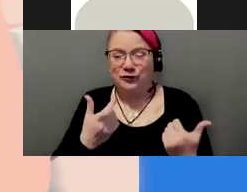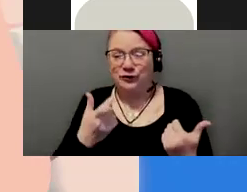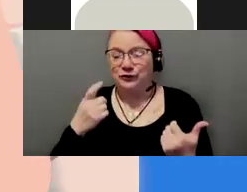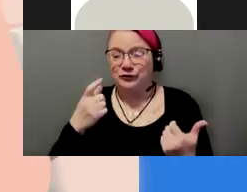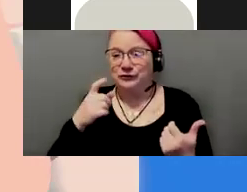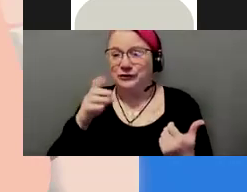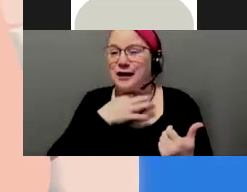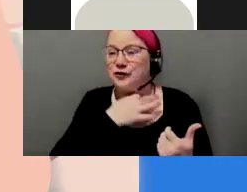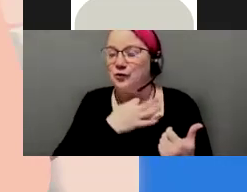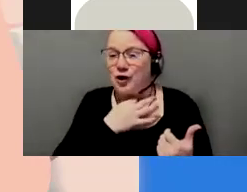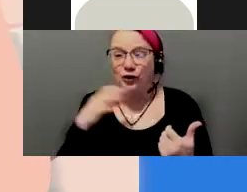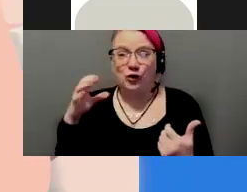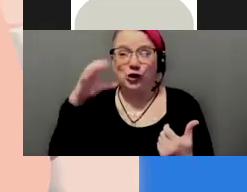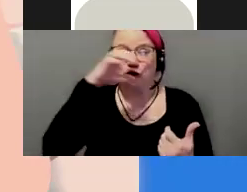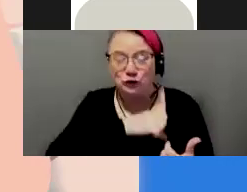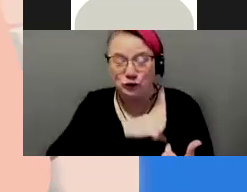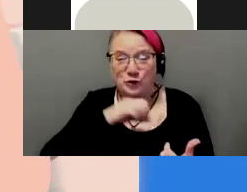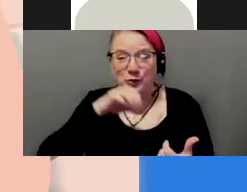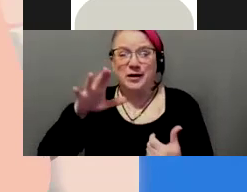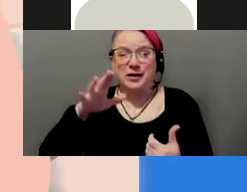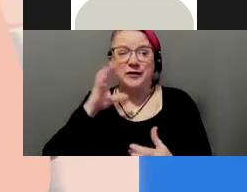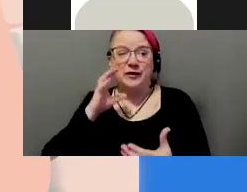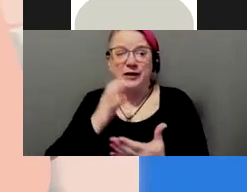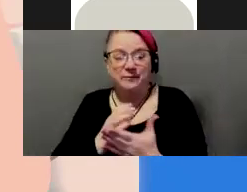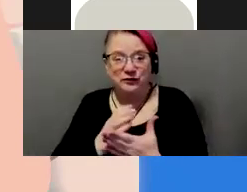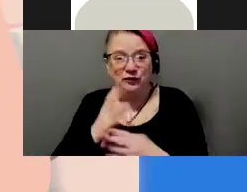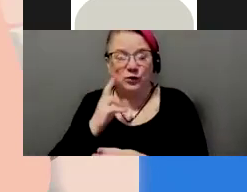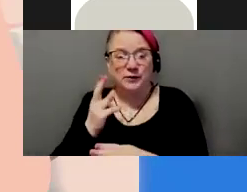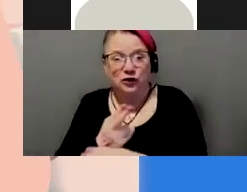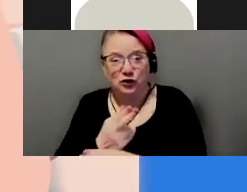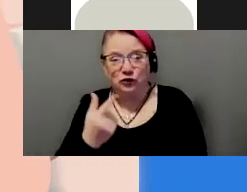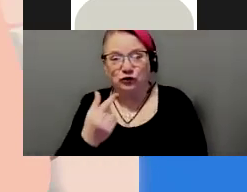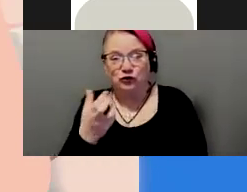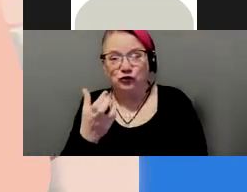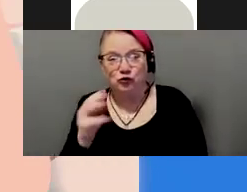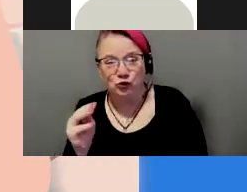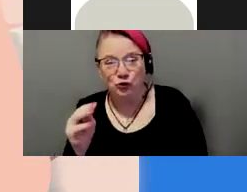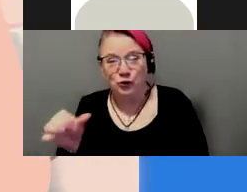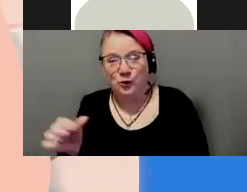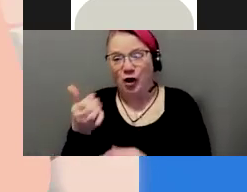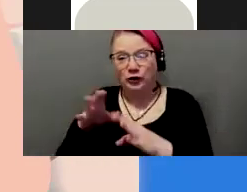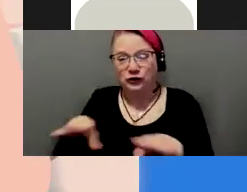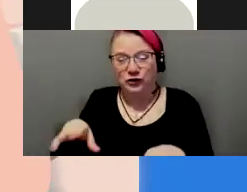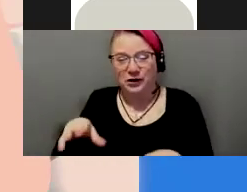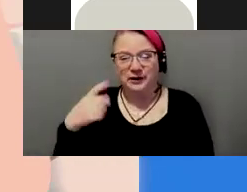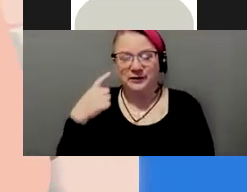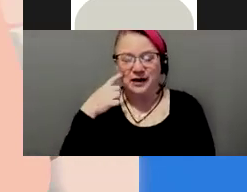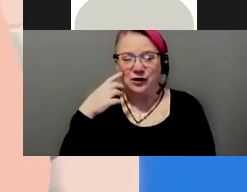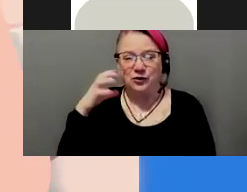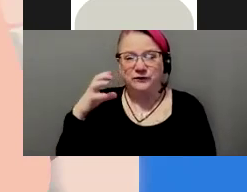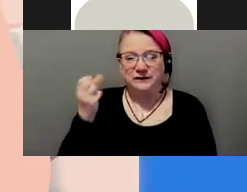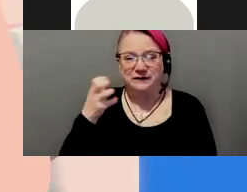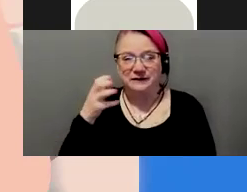assume even that their images were likely being used to groom and abuse other children because they know that CSAM was used to groom